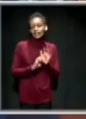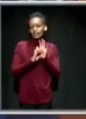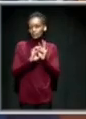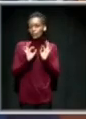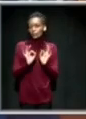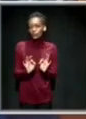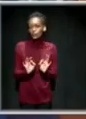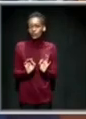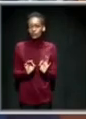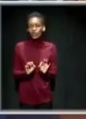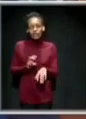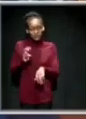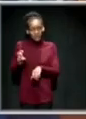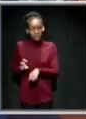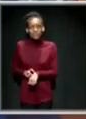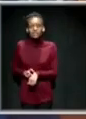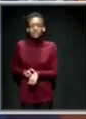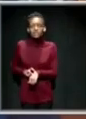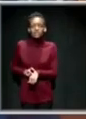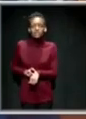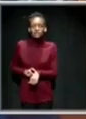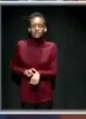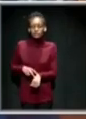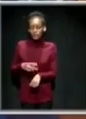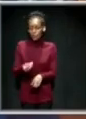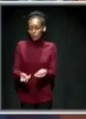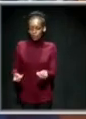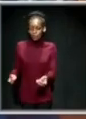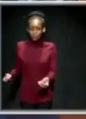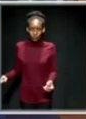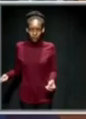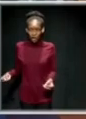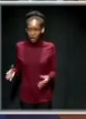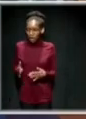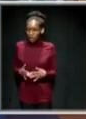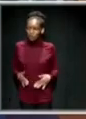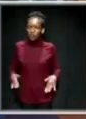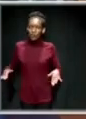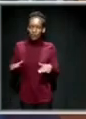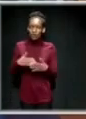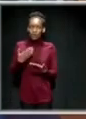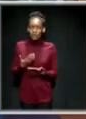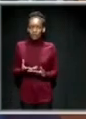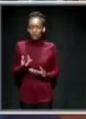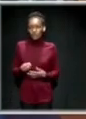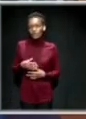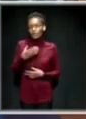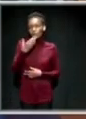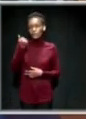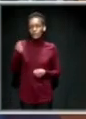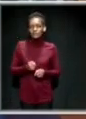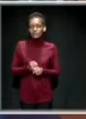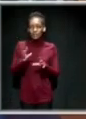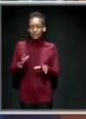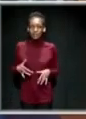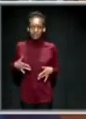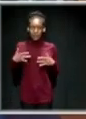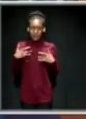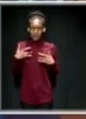in order for us to give every child the best start in life. So on behalf of